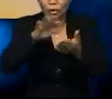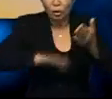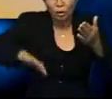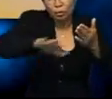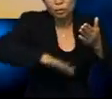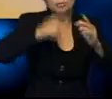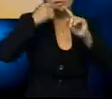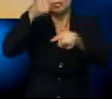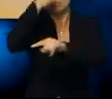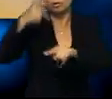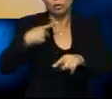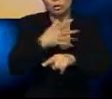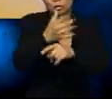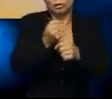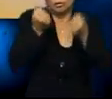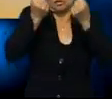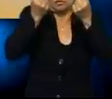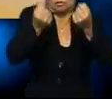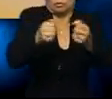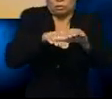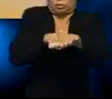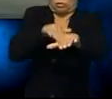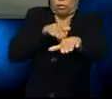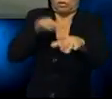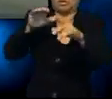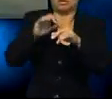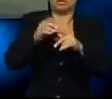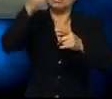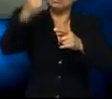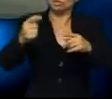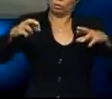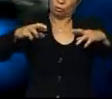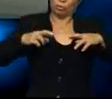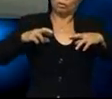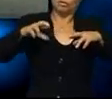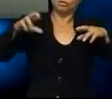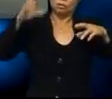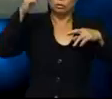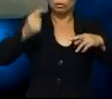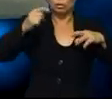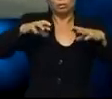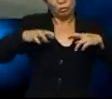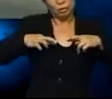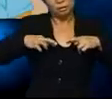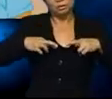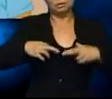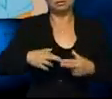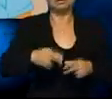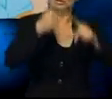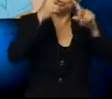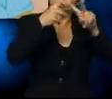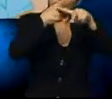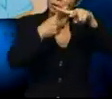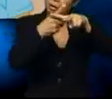an approximate answer because we have to take traffic conditions and toilet breaks into consideration. But it